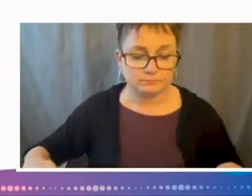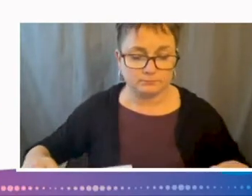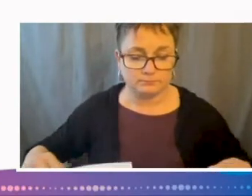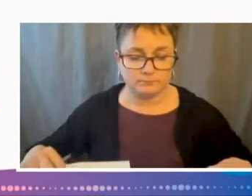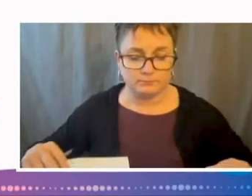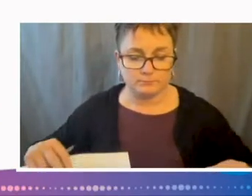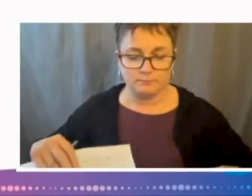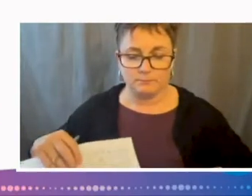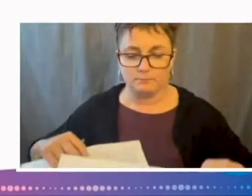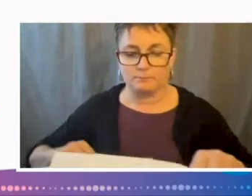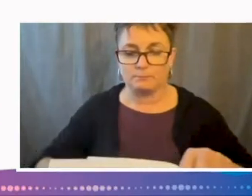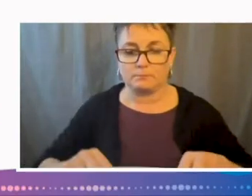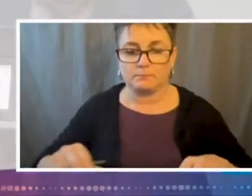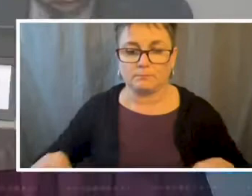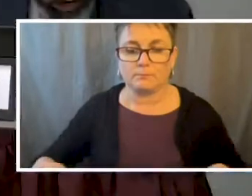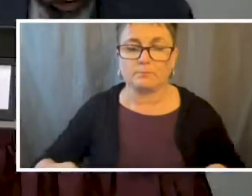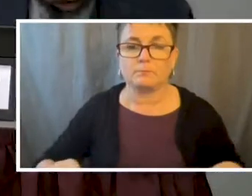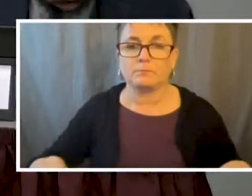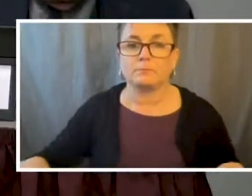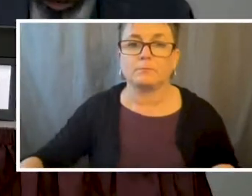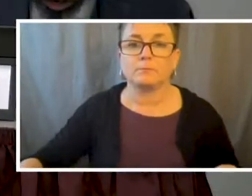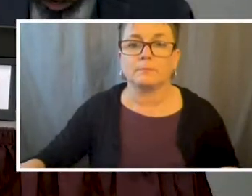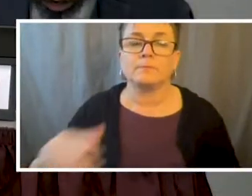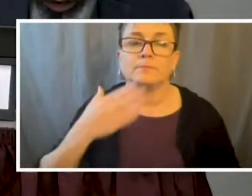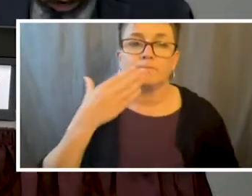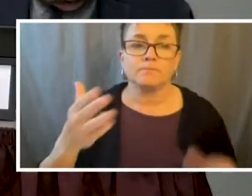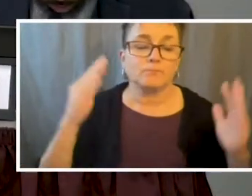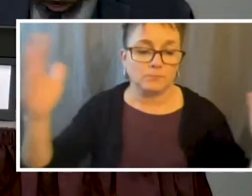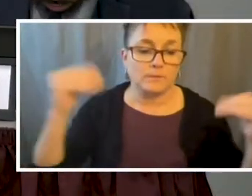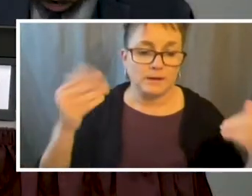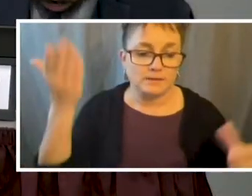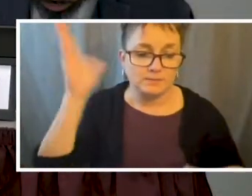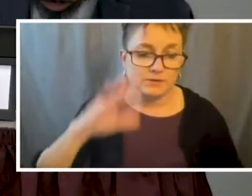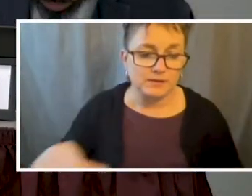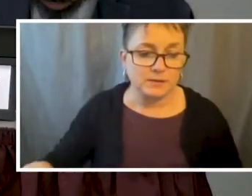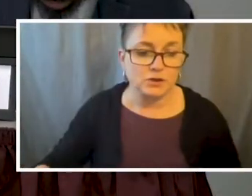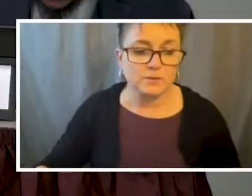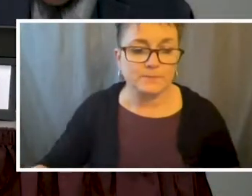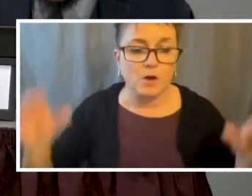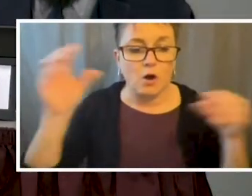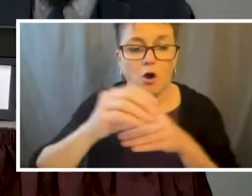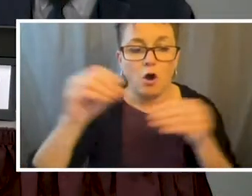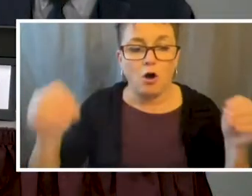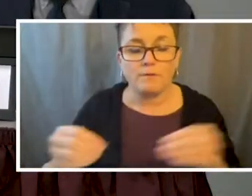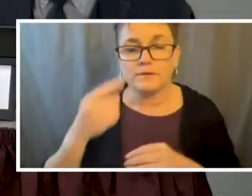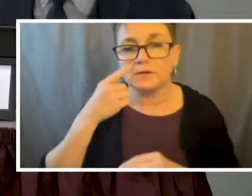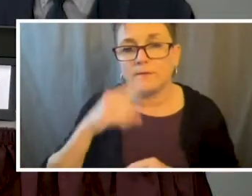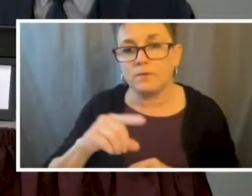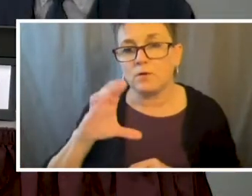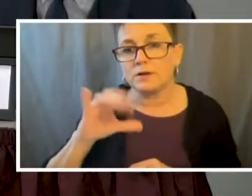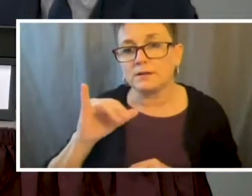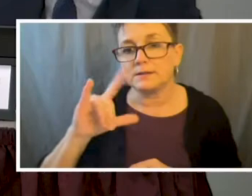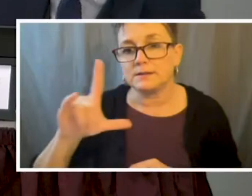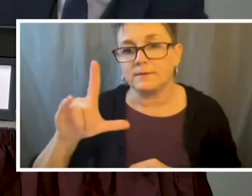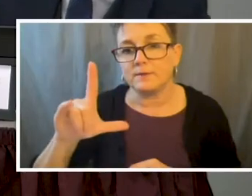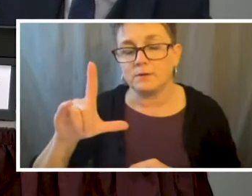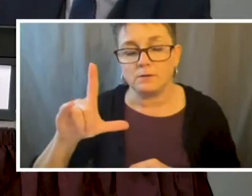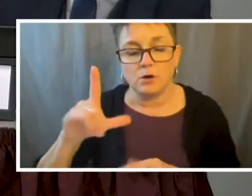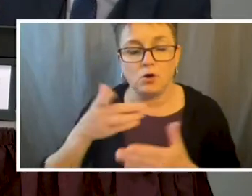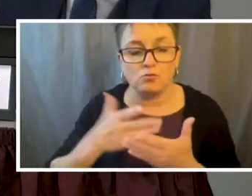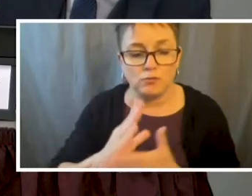Thank you. Our next presentation will be by the Office of Civil Rights and Diversity Programs.